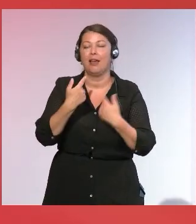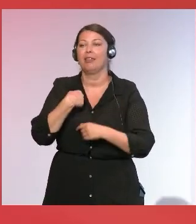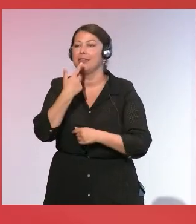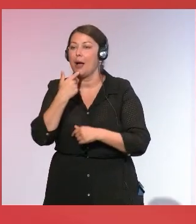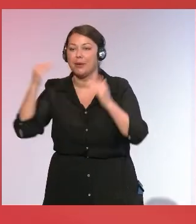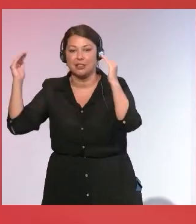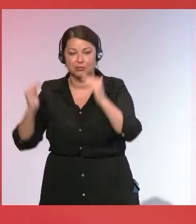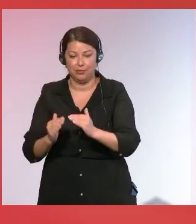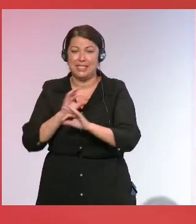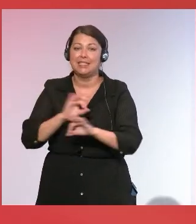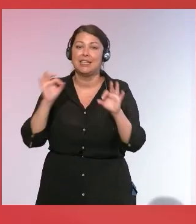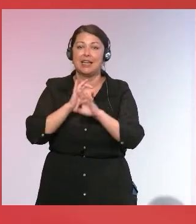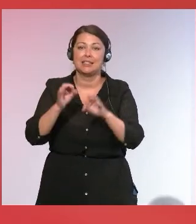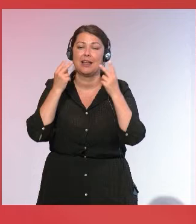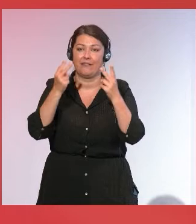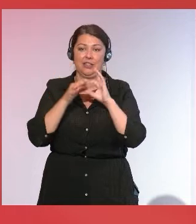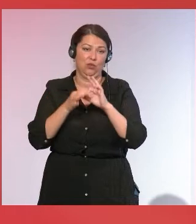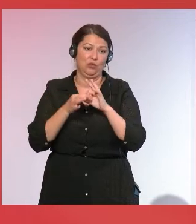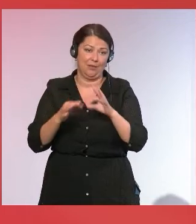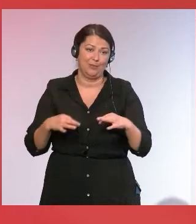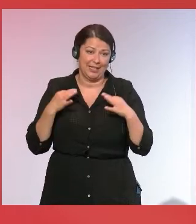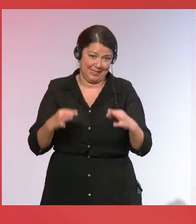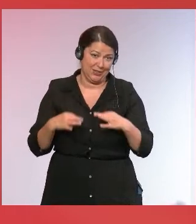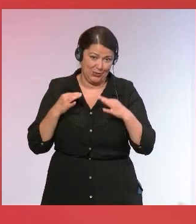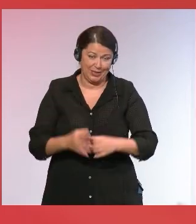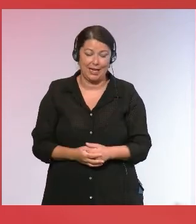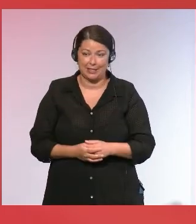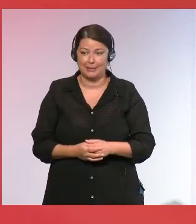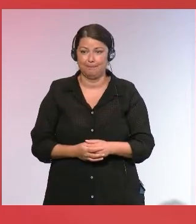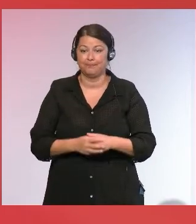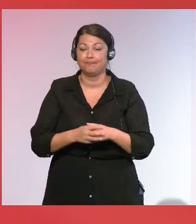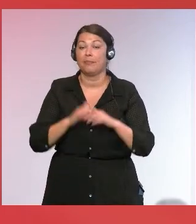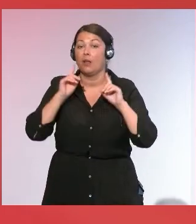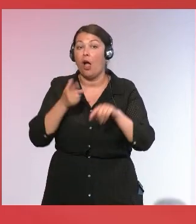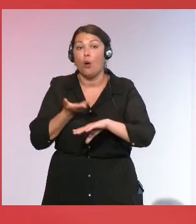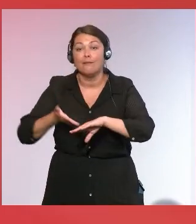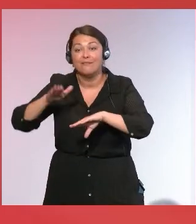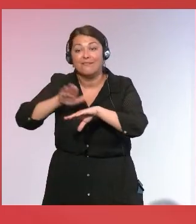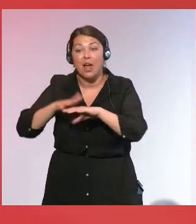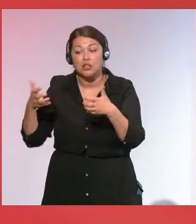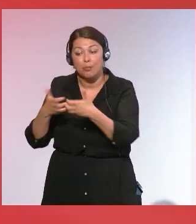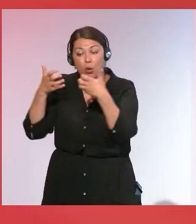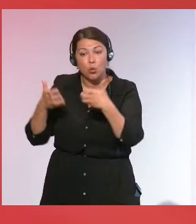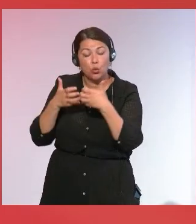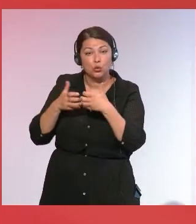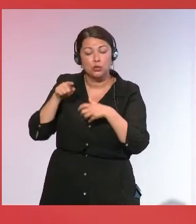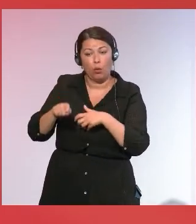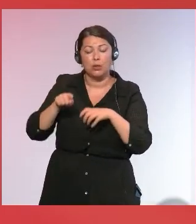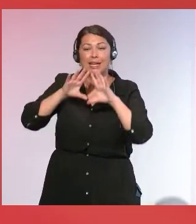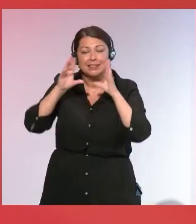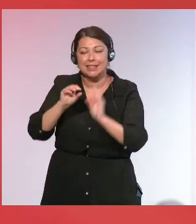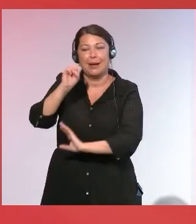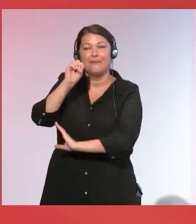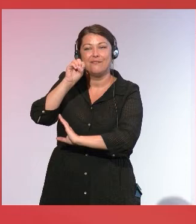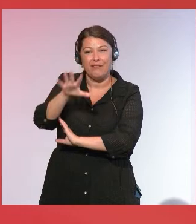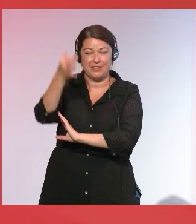dairy production accounts for 15% of our fossil fuel emissions. So working on that is also really important. And